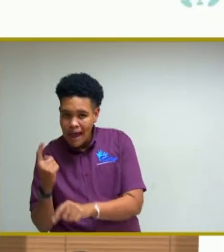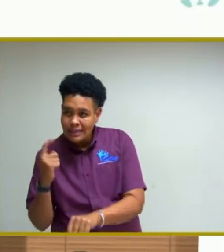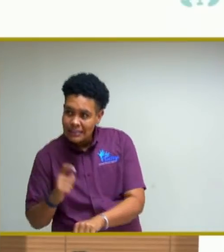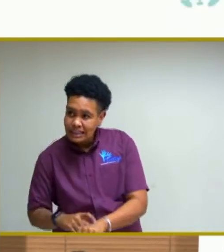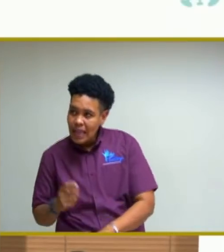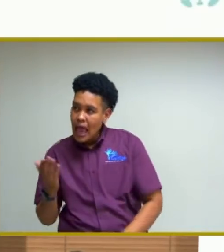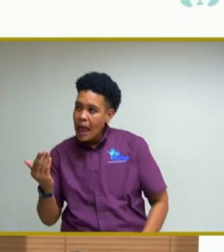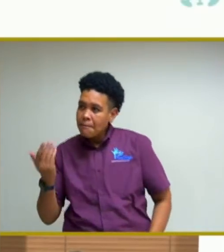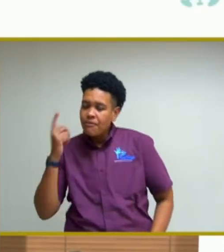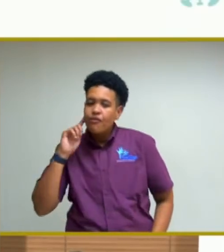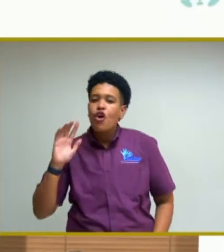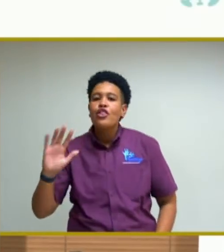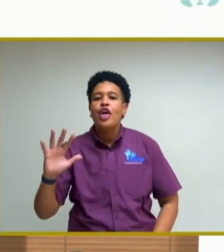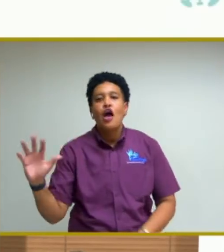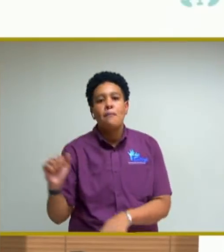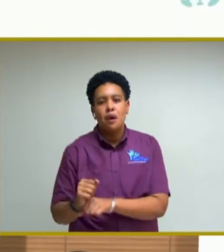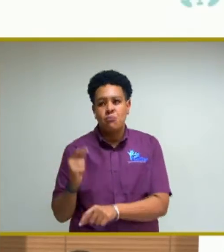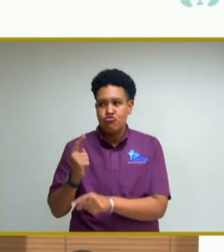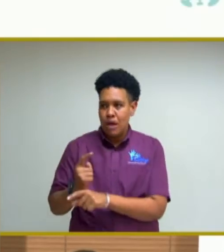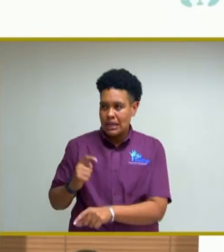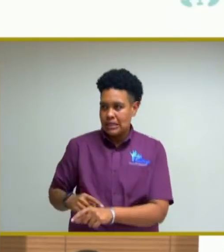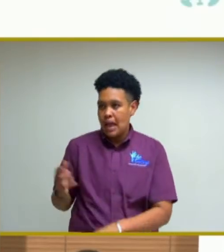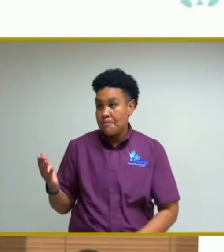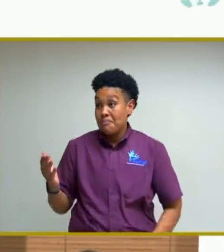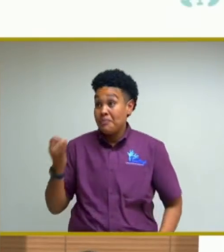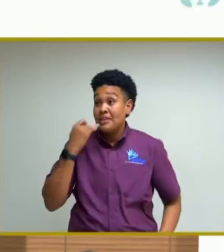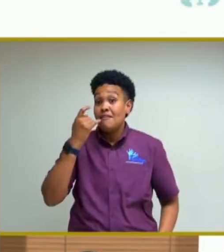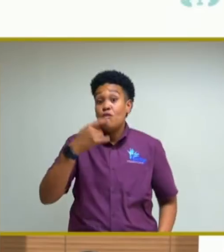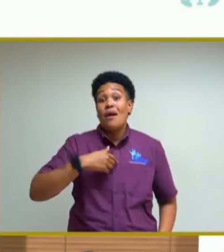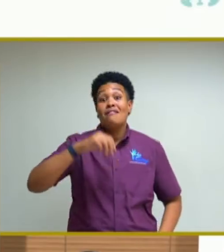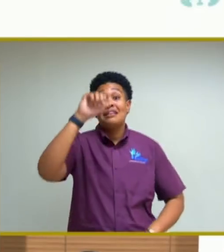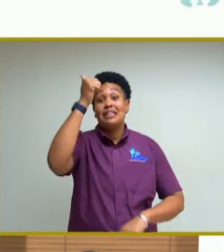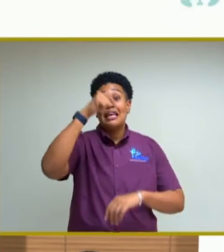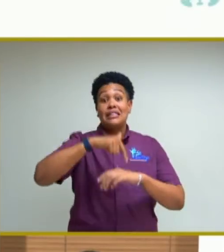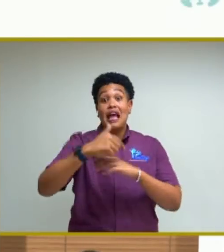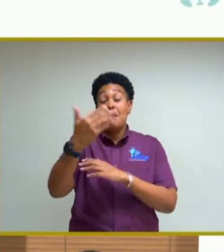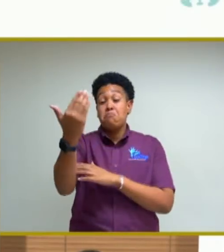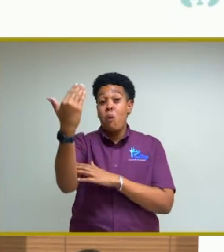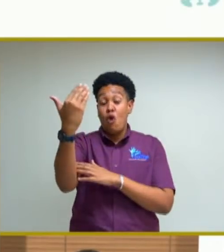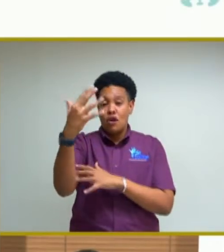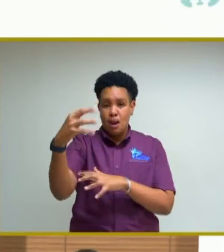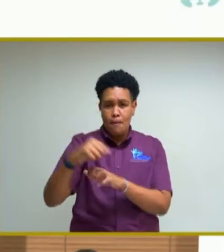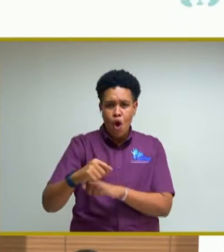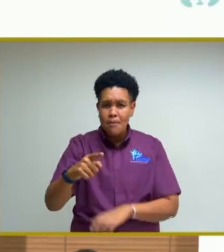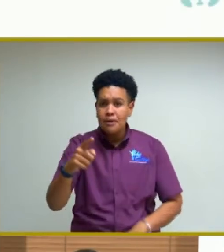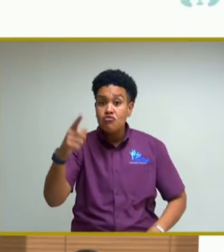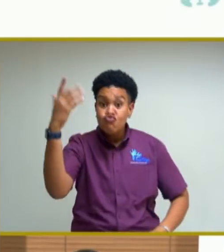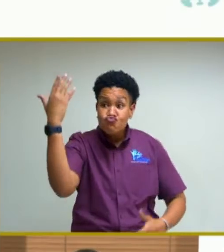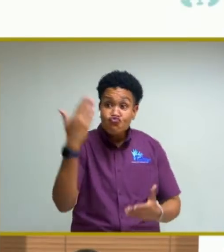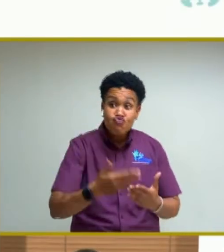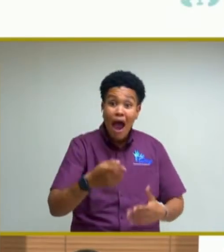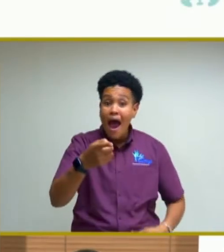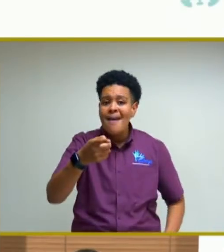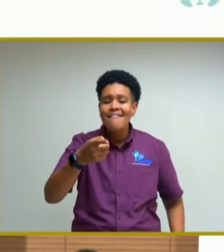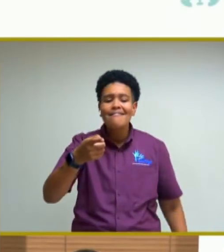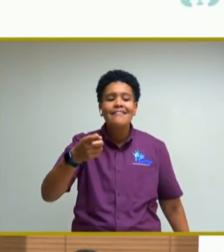time for their appointment. So if you have a 10 o'clock appointment and you arrive at 10